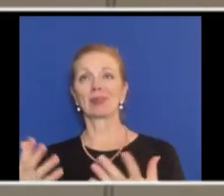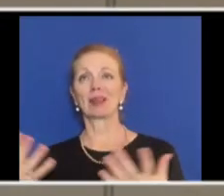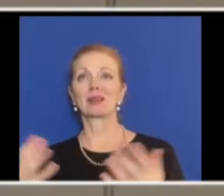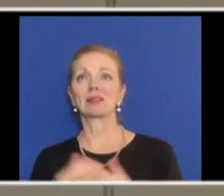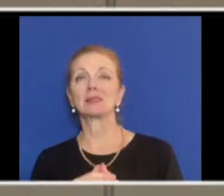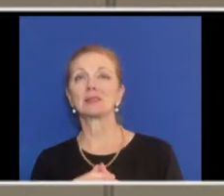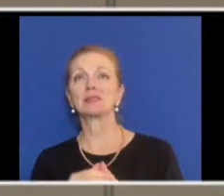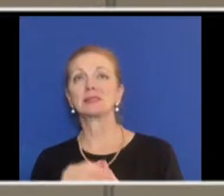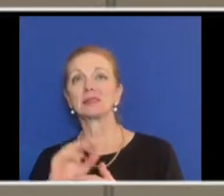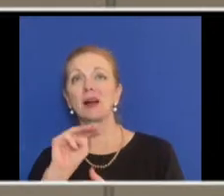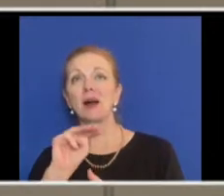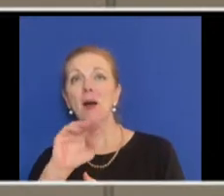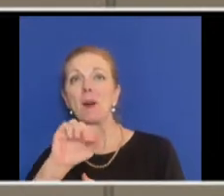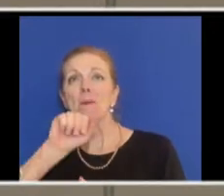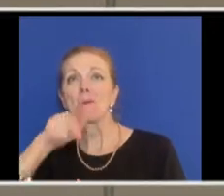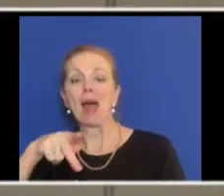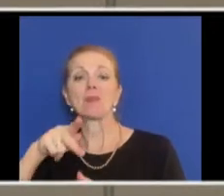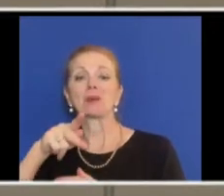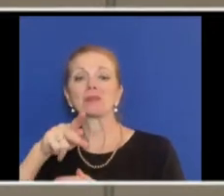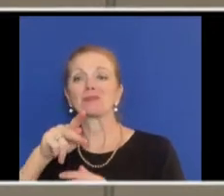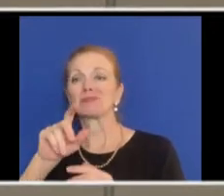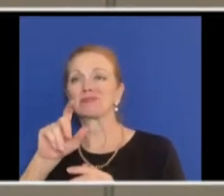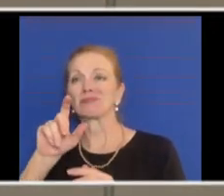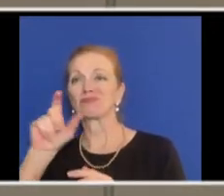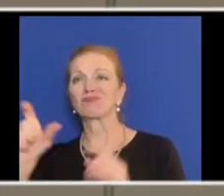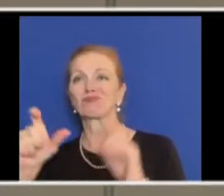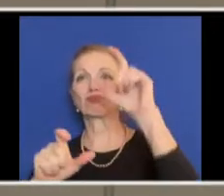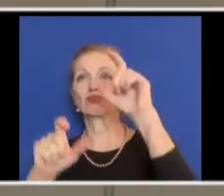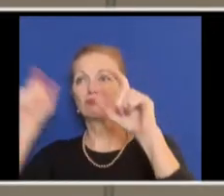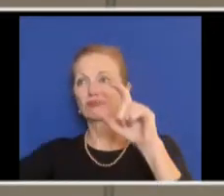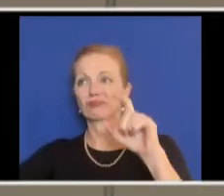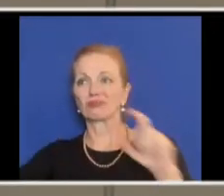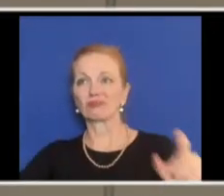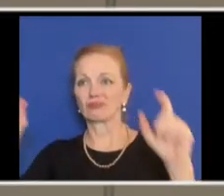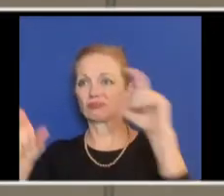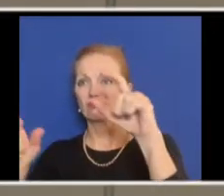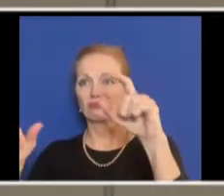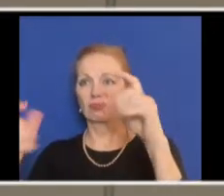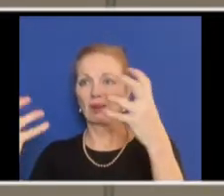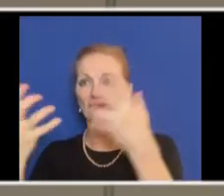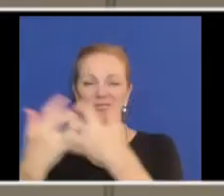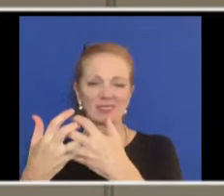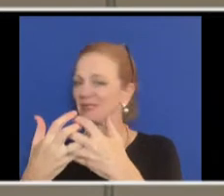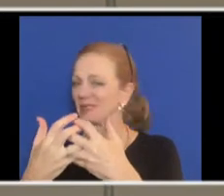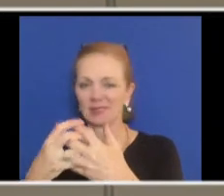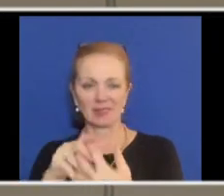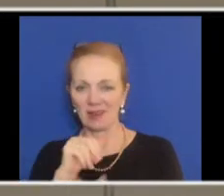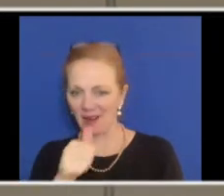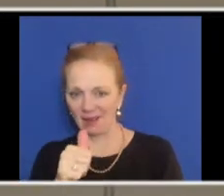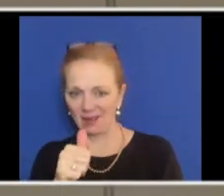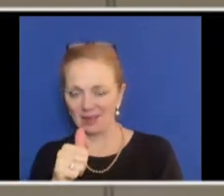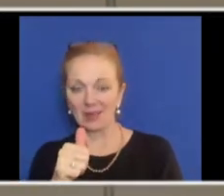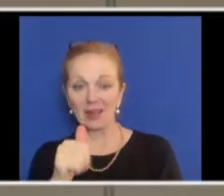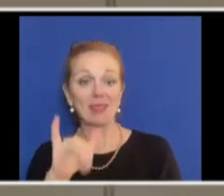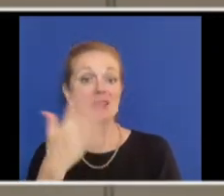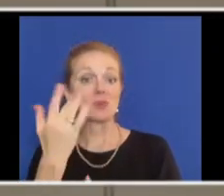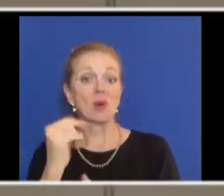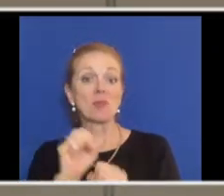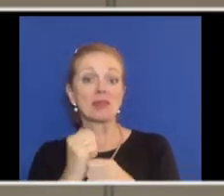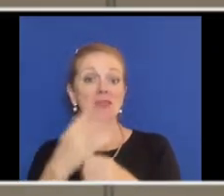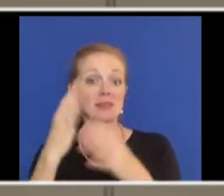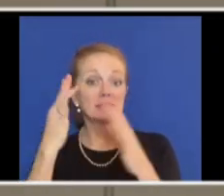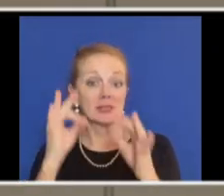is chopped up and doesn't fit together now that's kind of why we have have made the decisions to move away from those